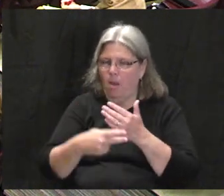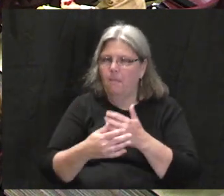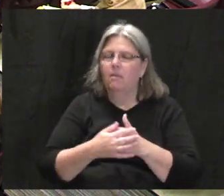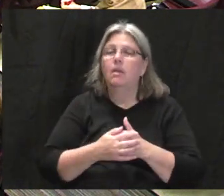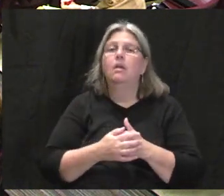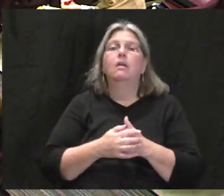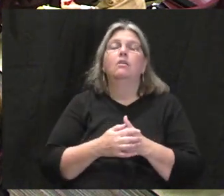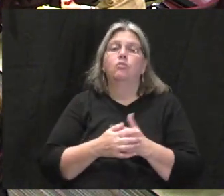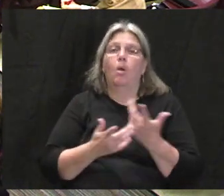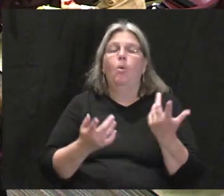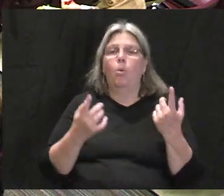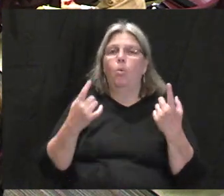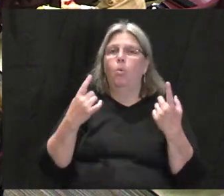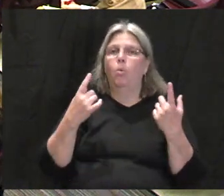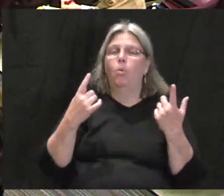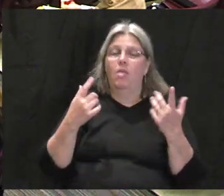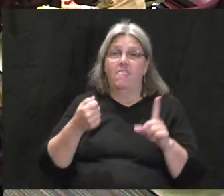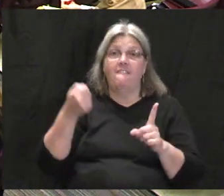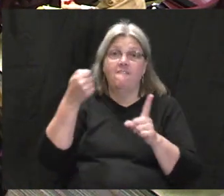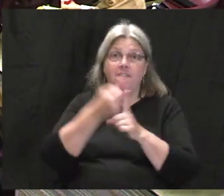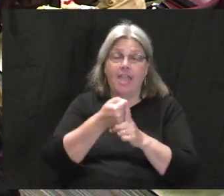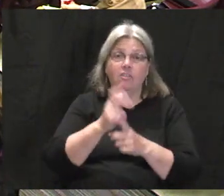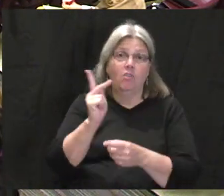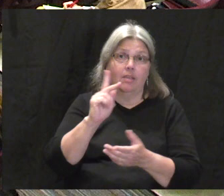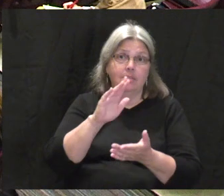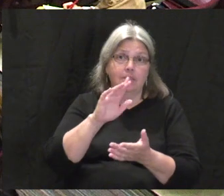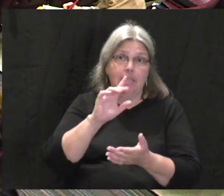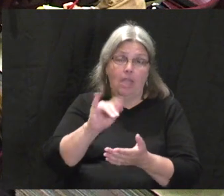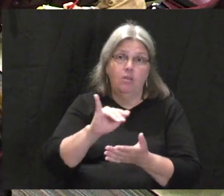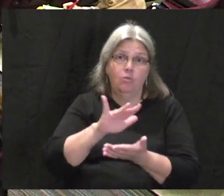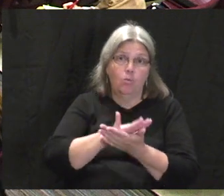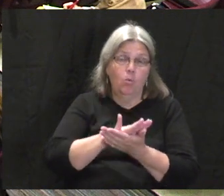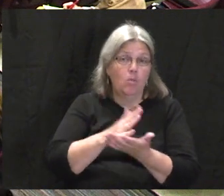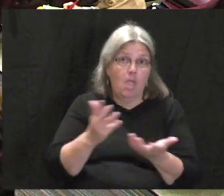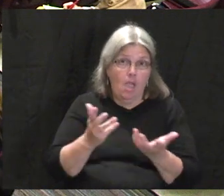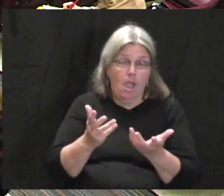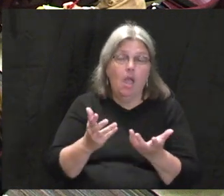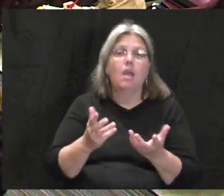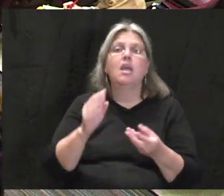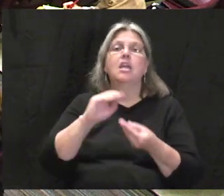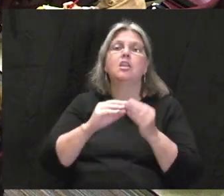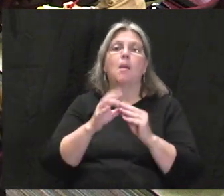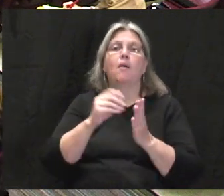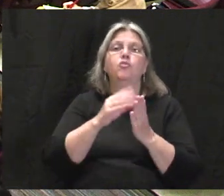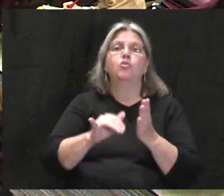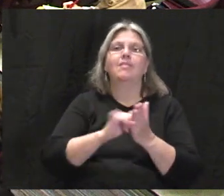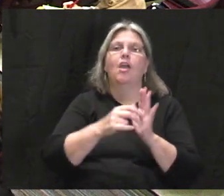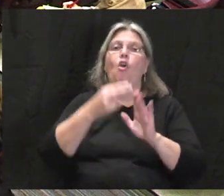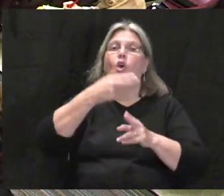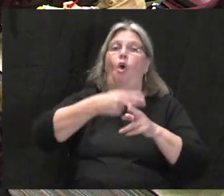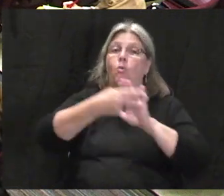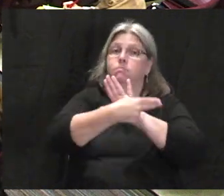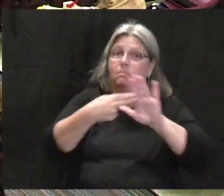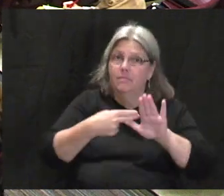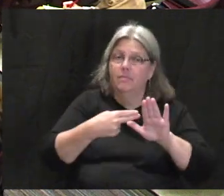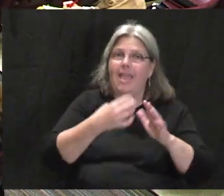of that for Knox County schools was that the number of students that were considered economically disadvantaged was cut roughly in